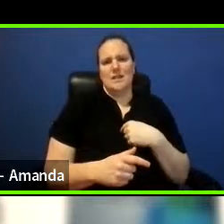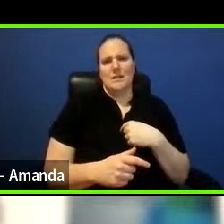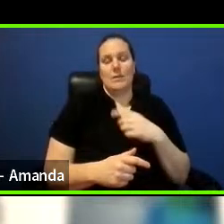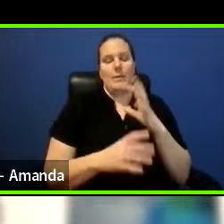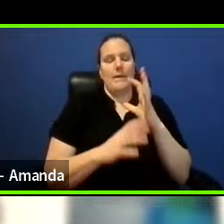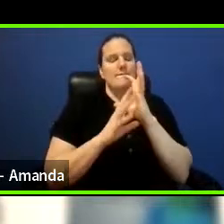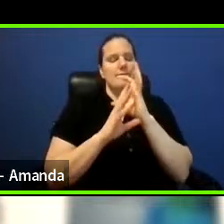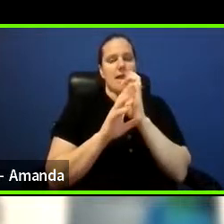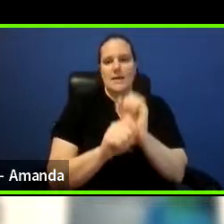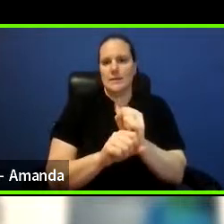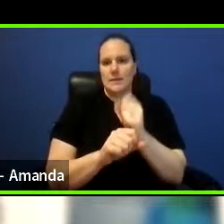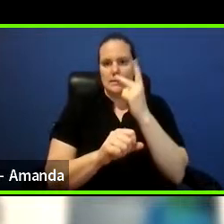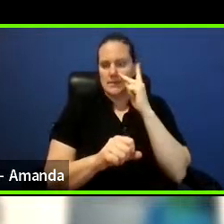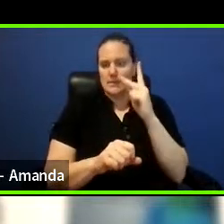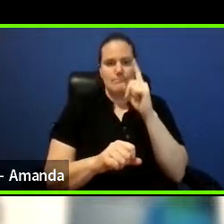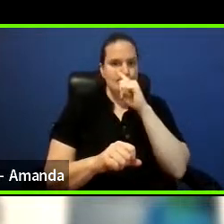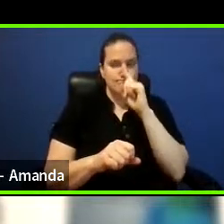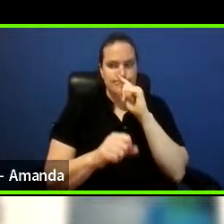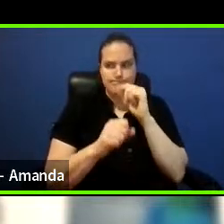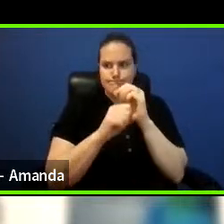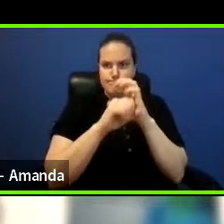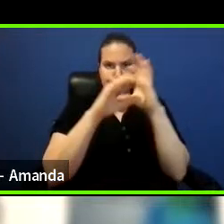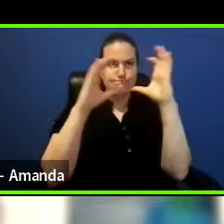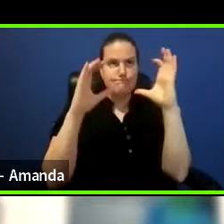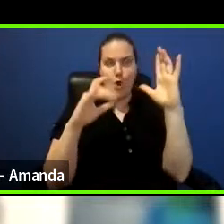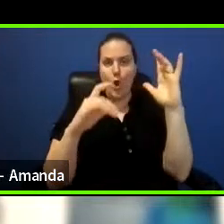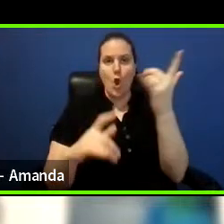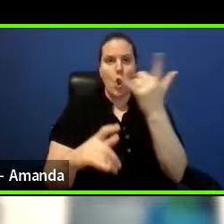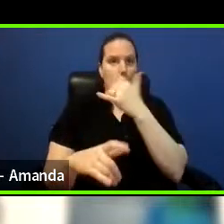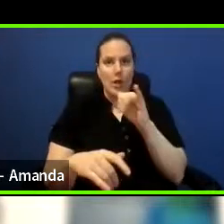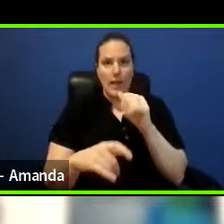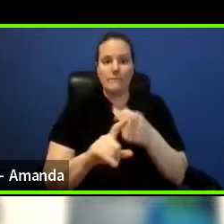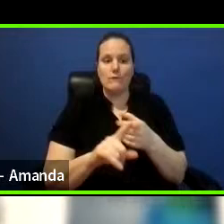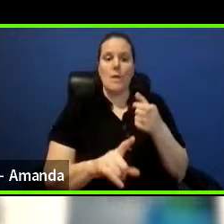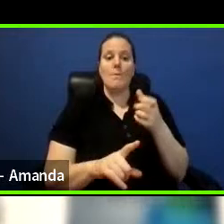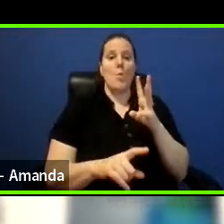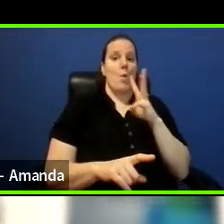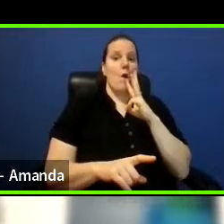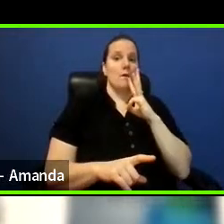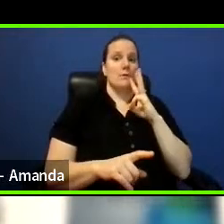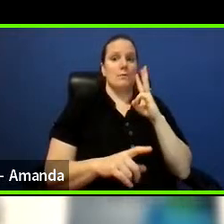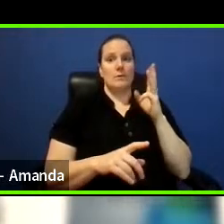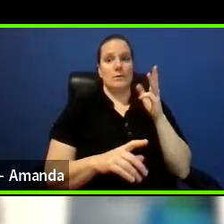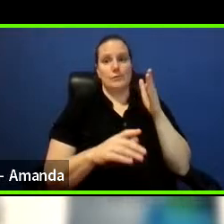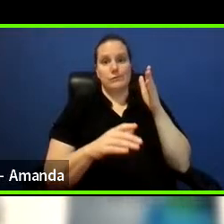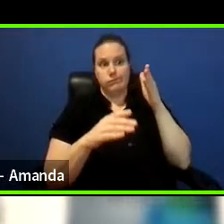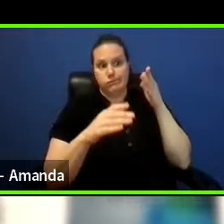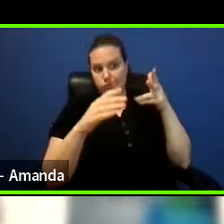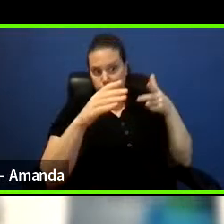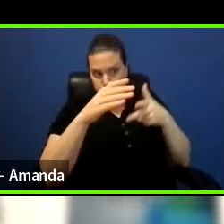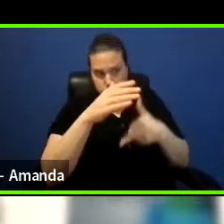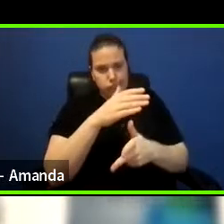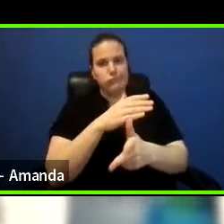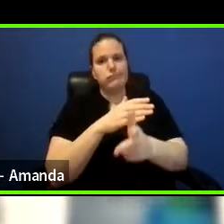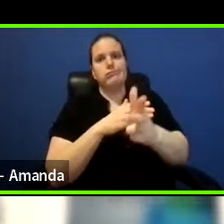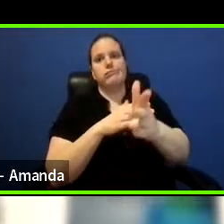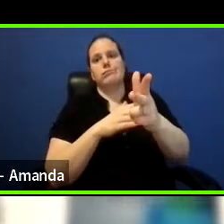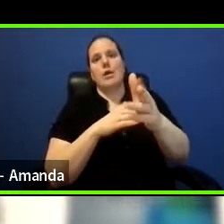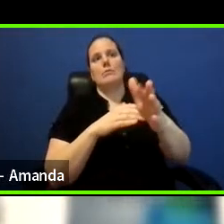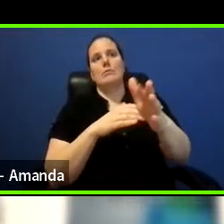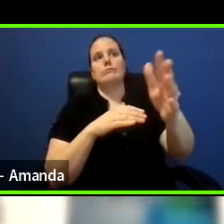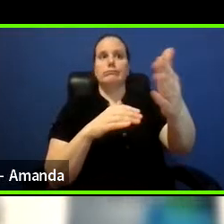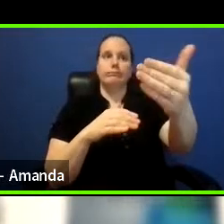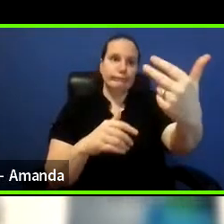fascinating to see some simulations of, what it looks like from the water as you're passing under it, either going downstream or going